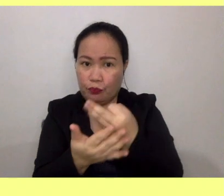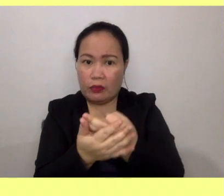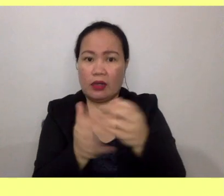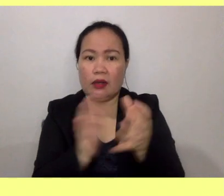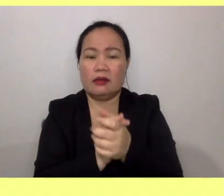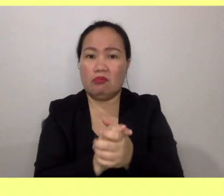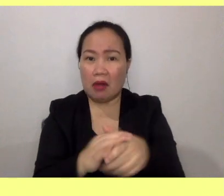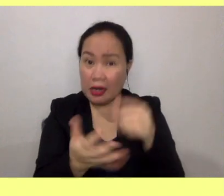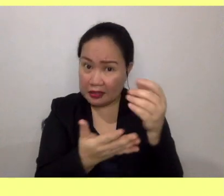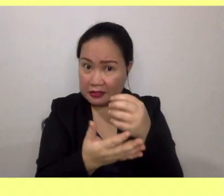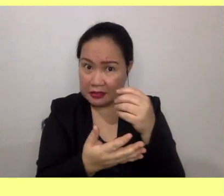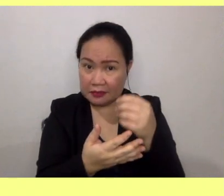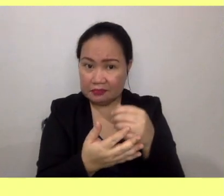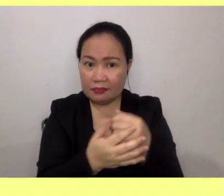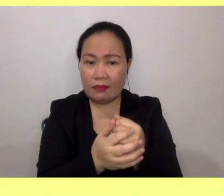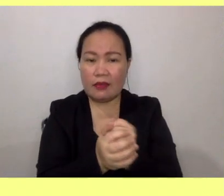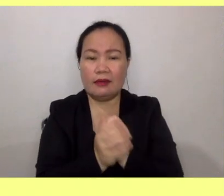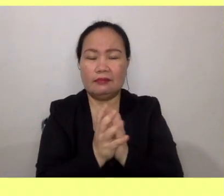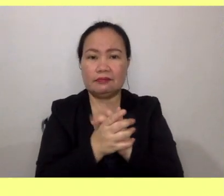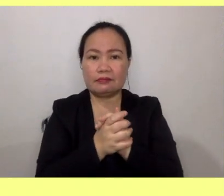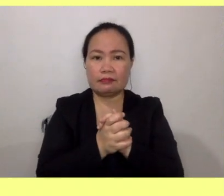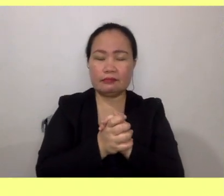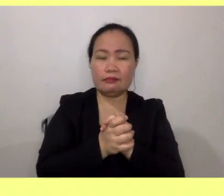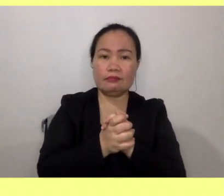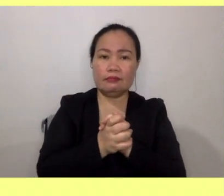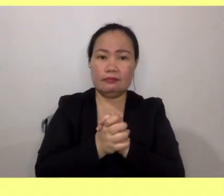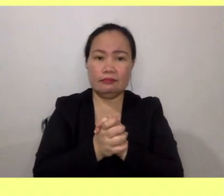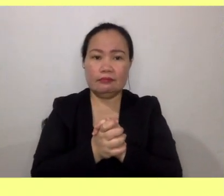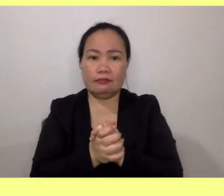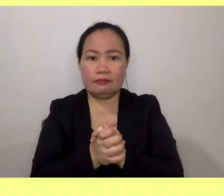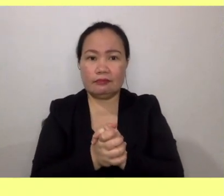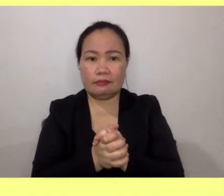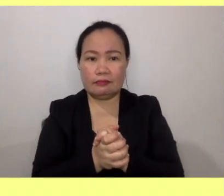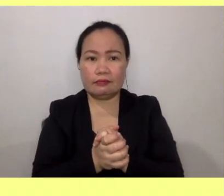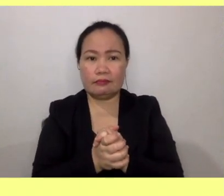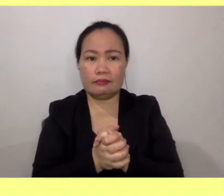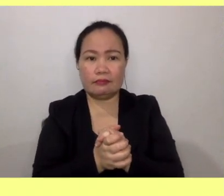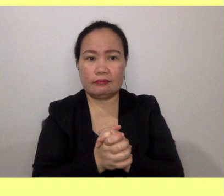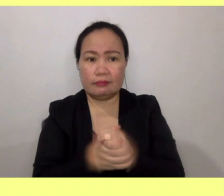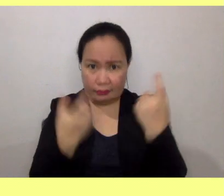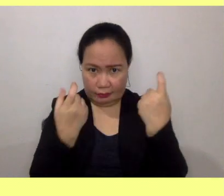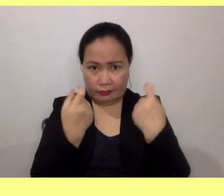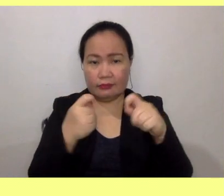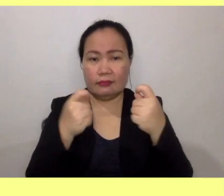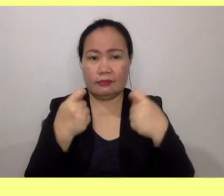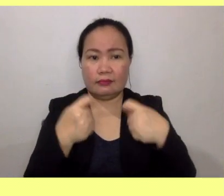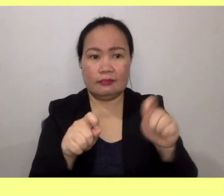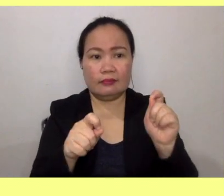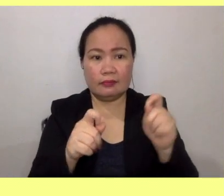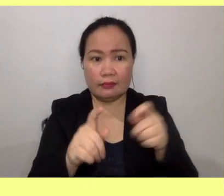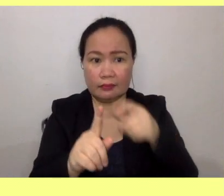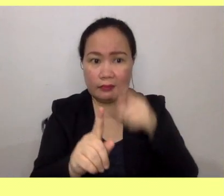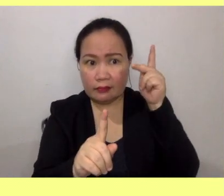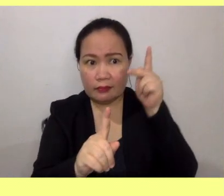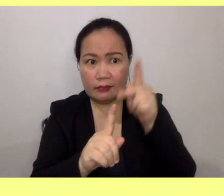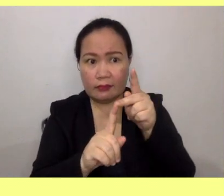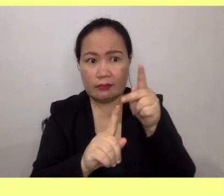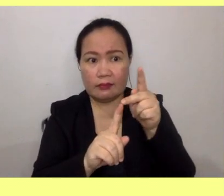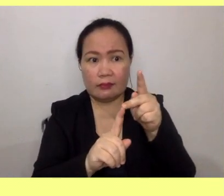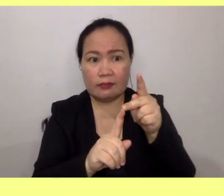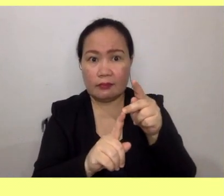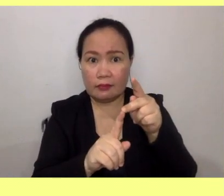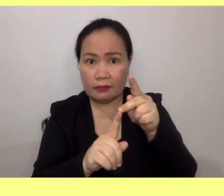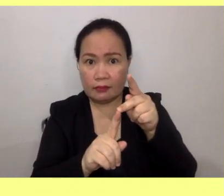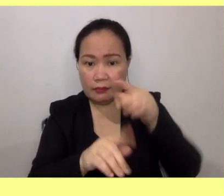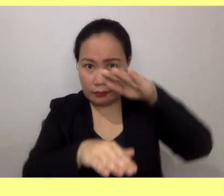Okay, kasi kikita siya ng minimum of 840 pesos. Okay, so itry naman natin yung